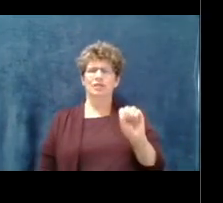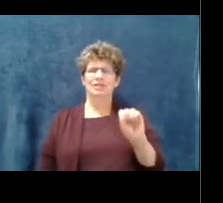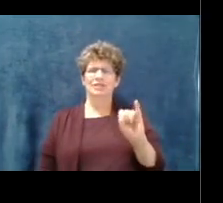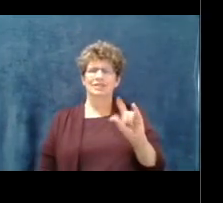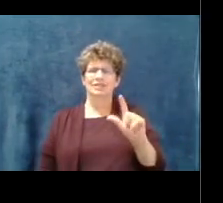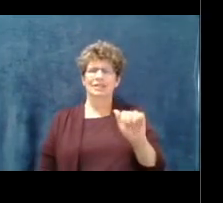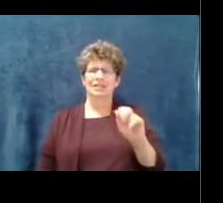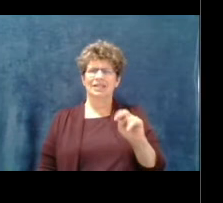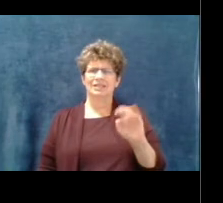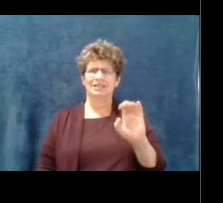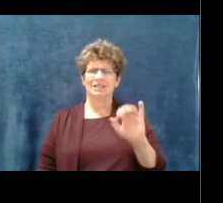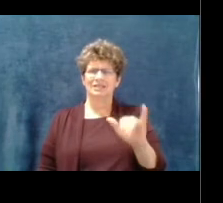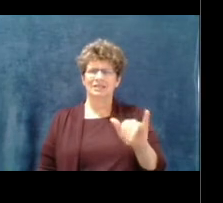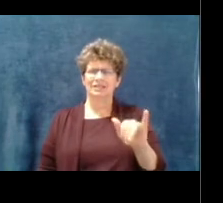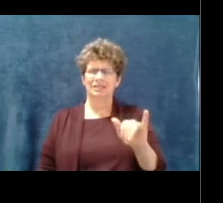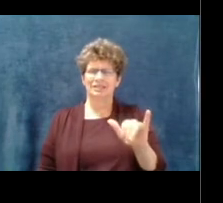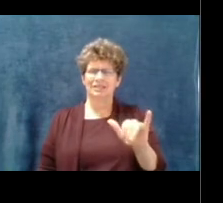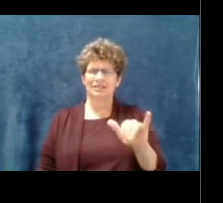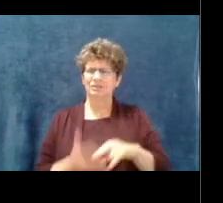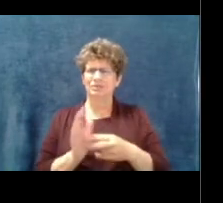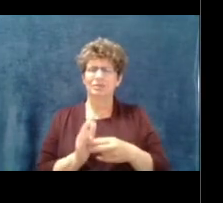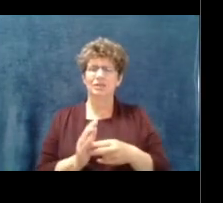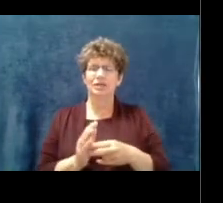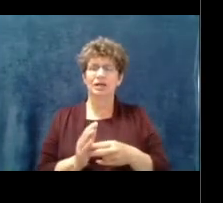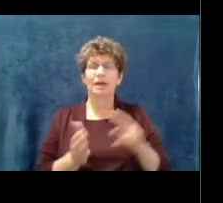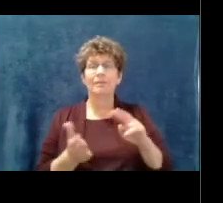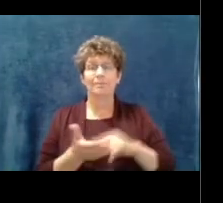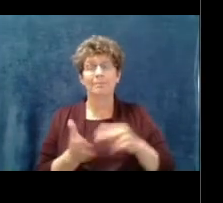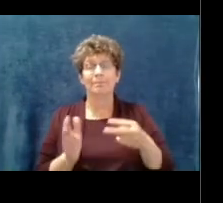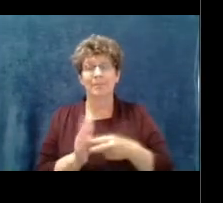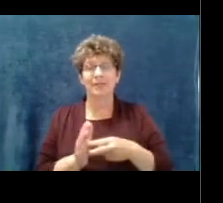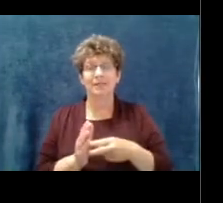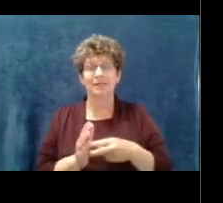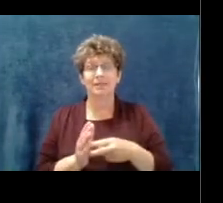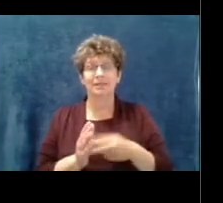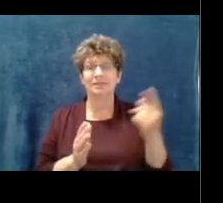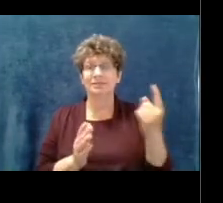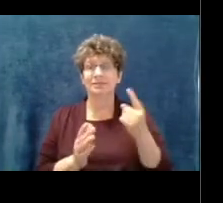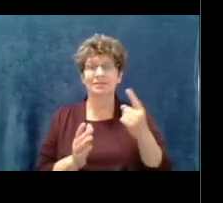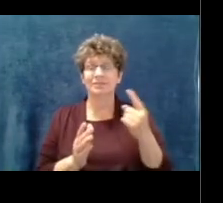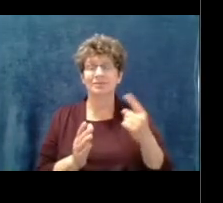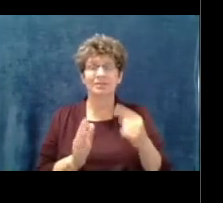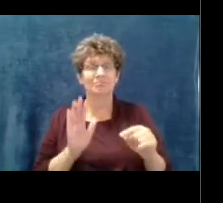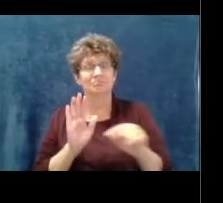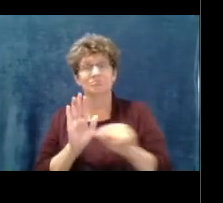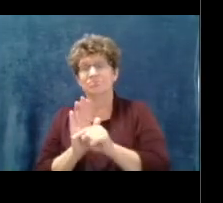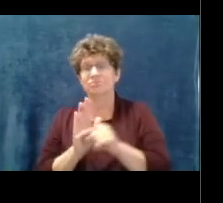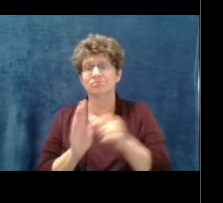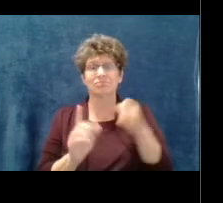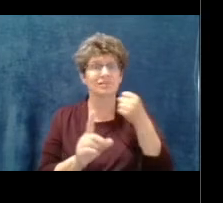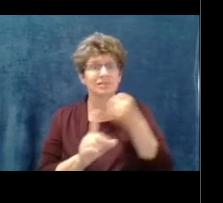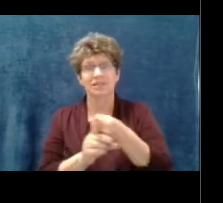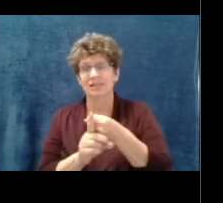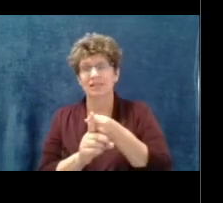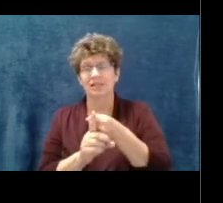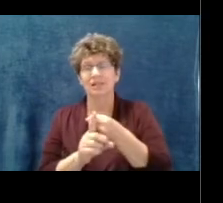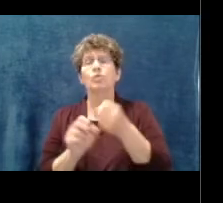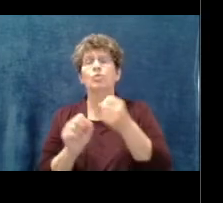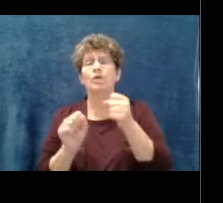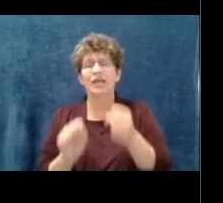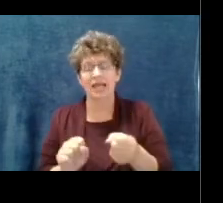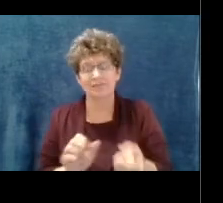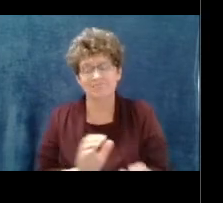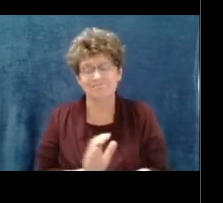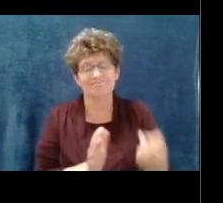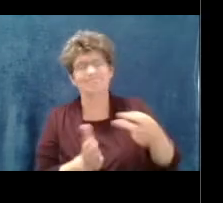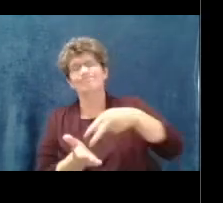speaking, I'd say it's the ability to rebound in the face of adversity, put simply. And it's essentially made up of